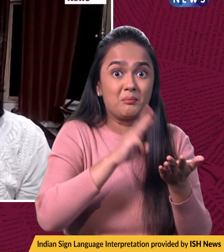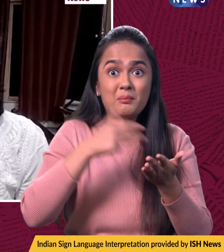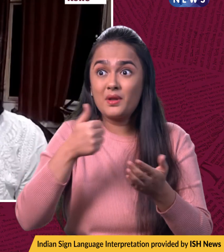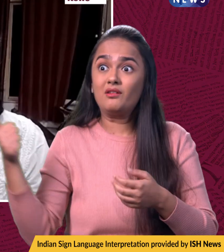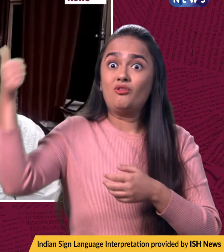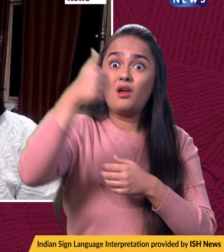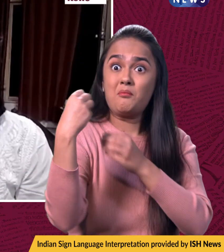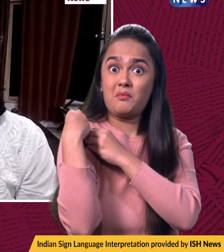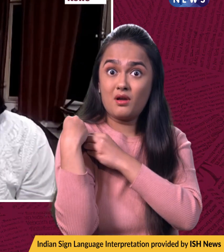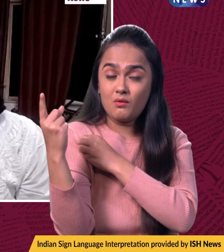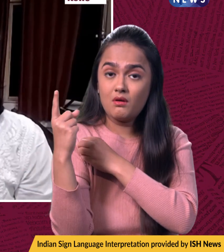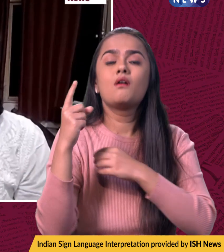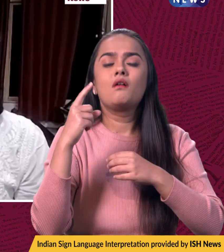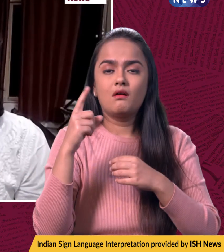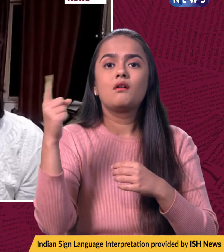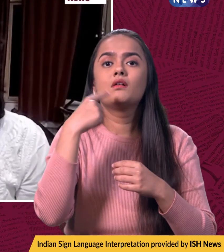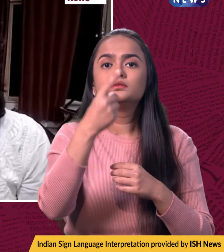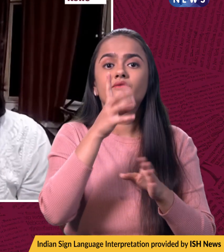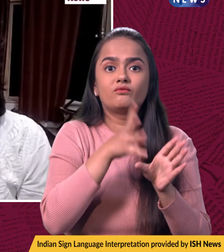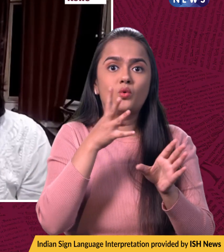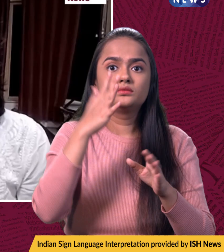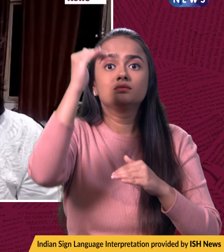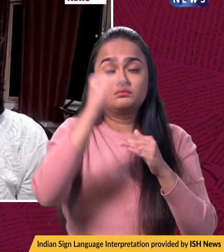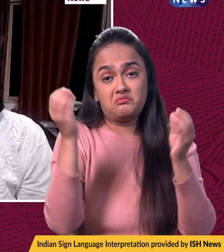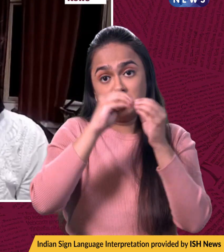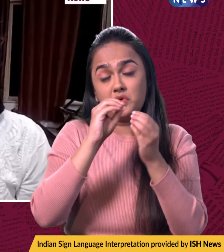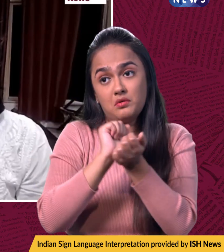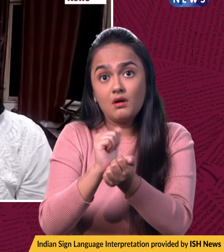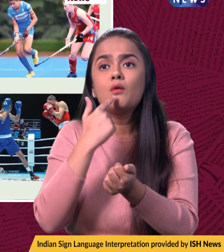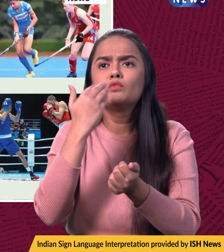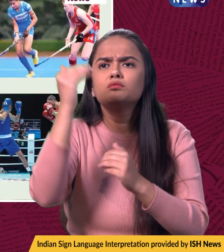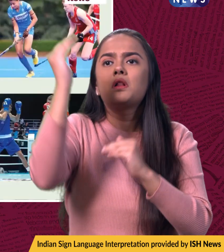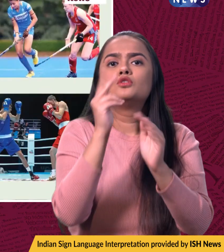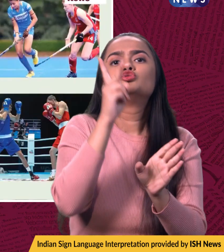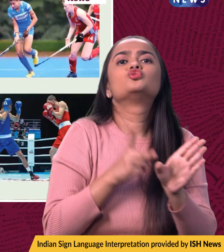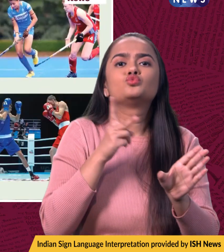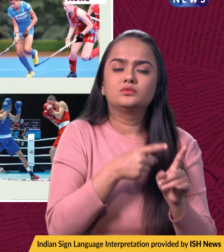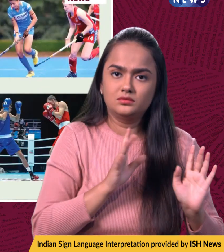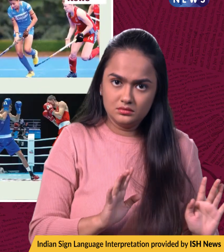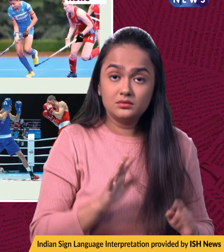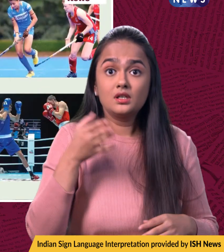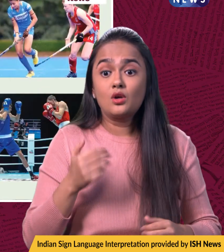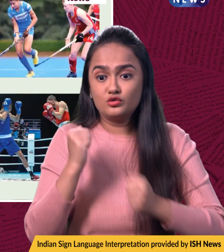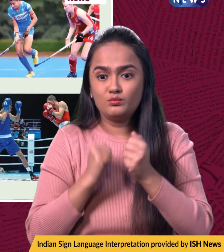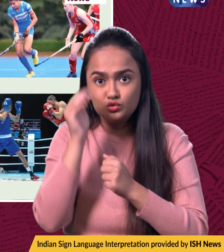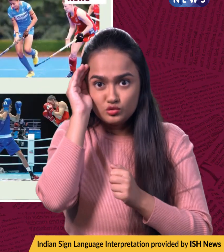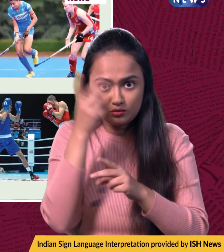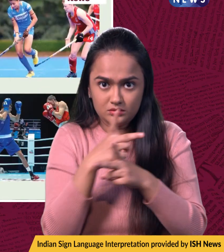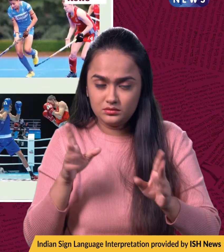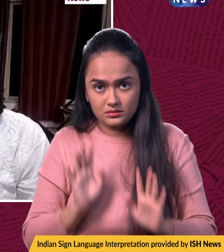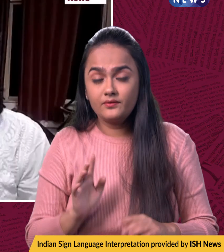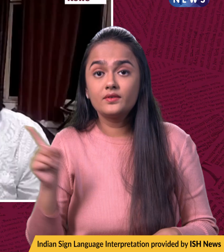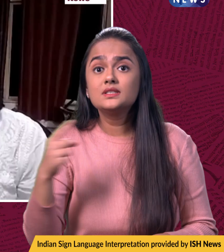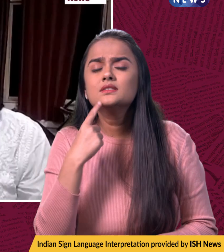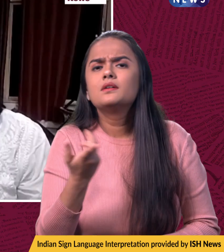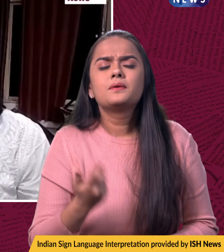military installed government. This is 4 more years in prison. Moving on to sports news right now, tennis